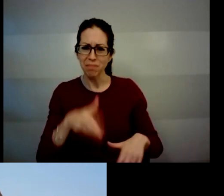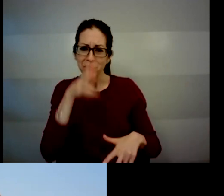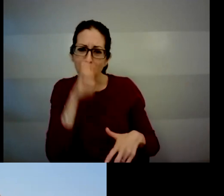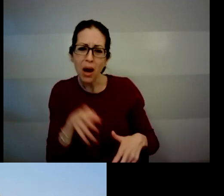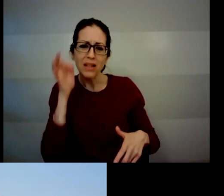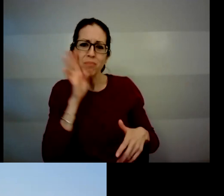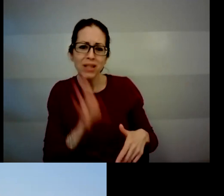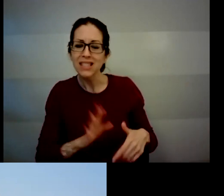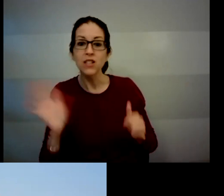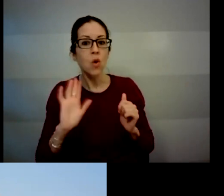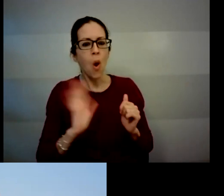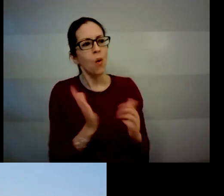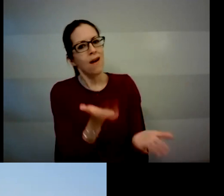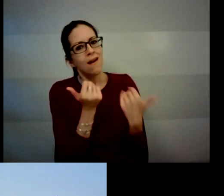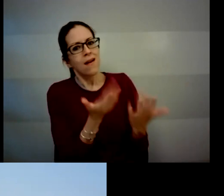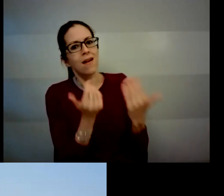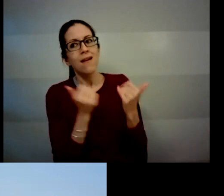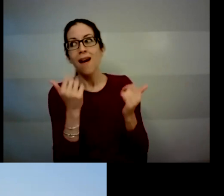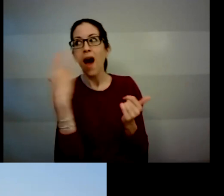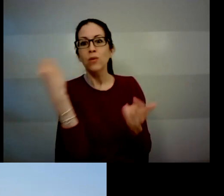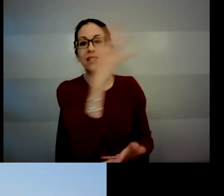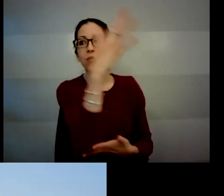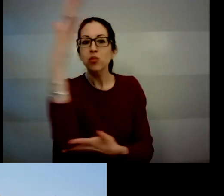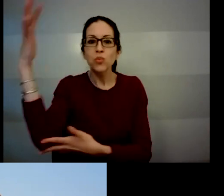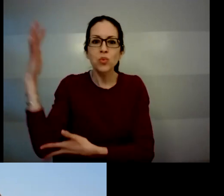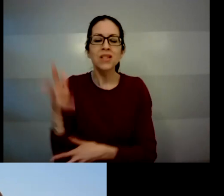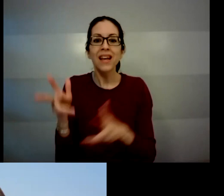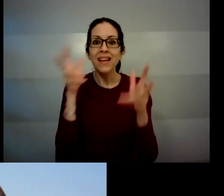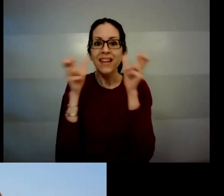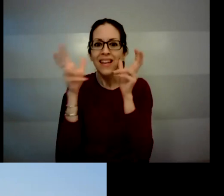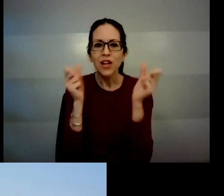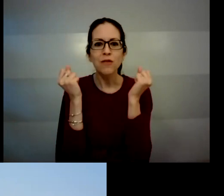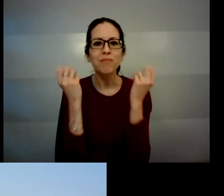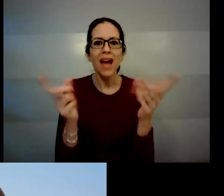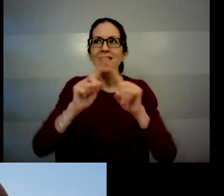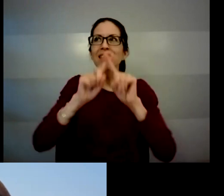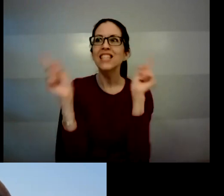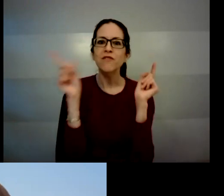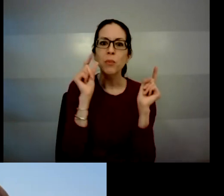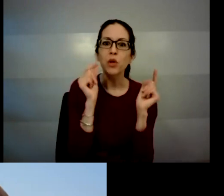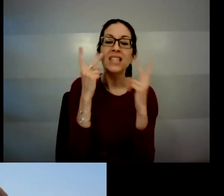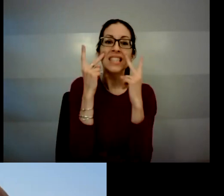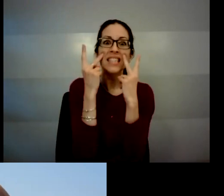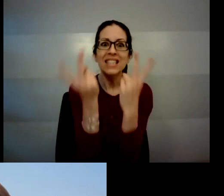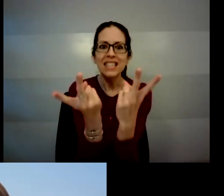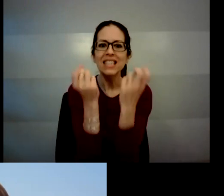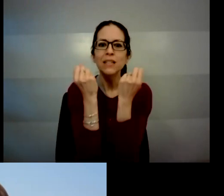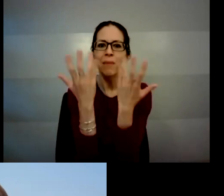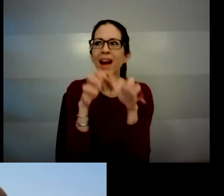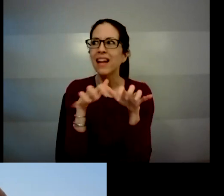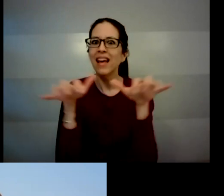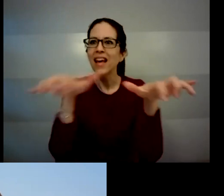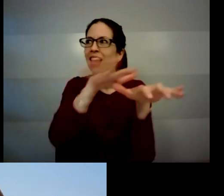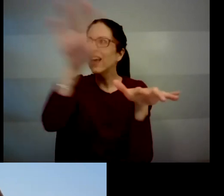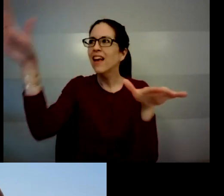you can hear a lot of different bird songs. You can see a huge diversity of things. Right now, it's wildflower season.